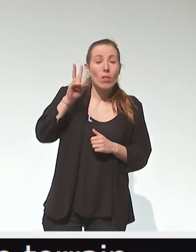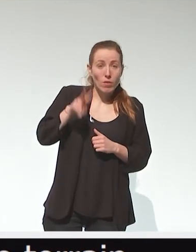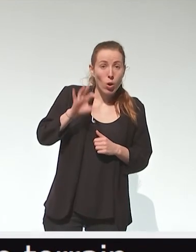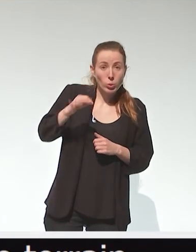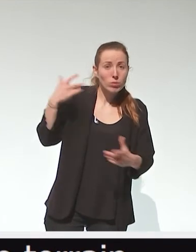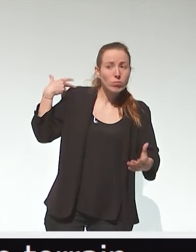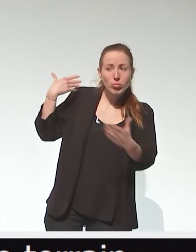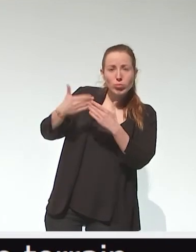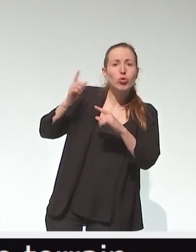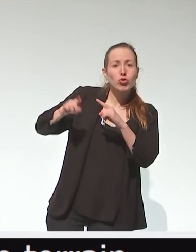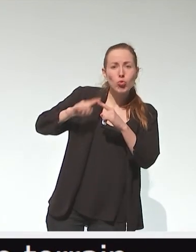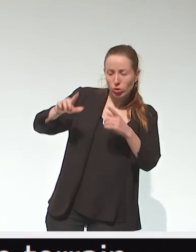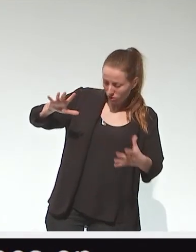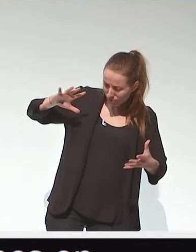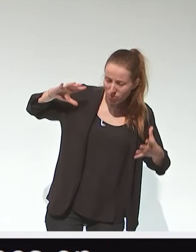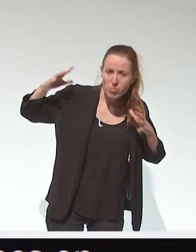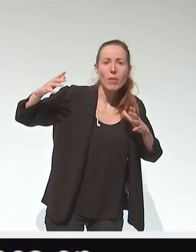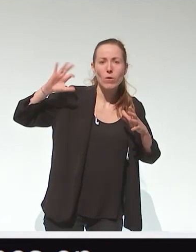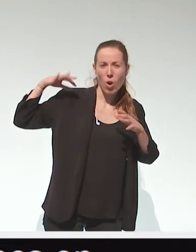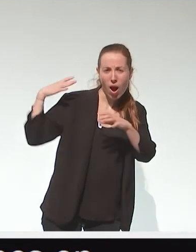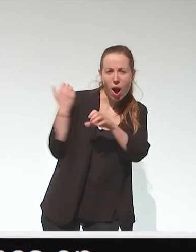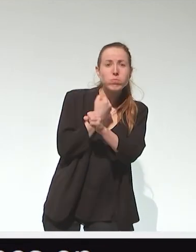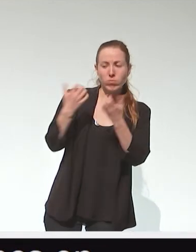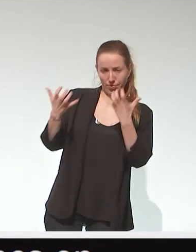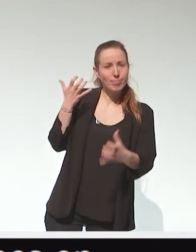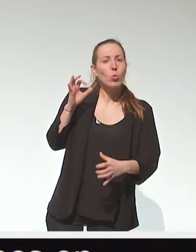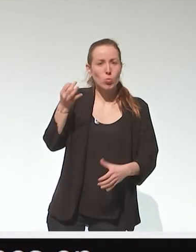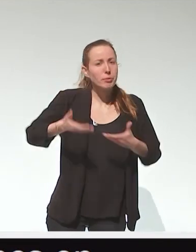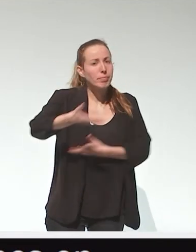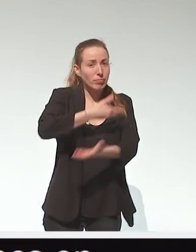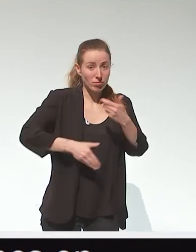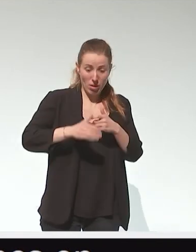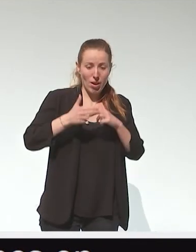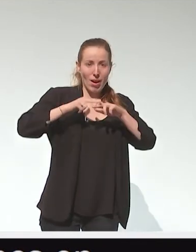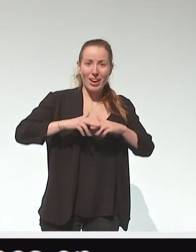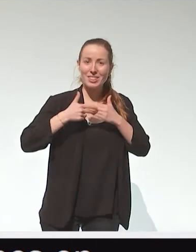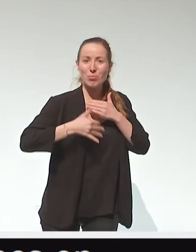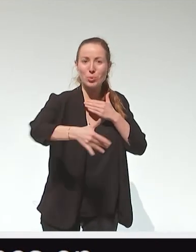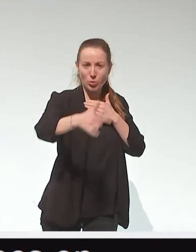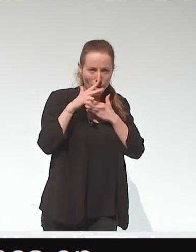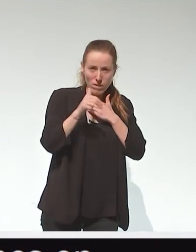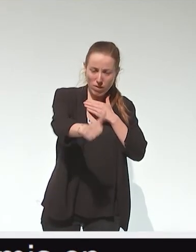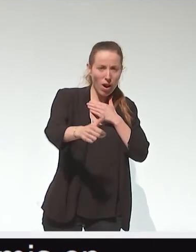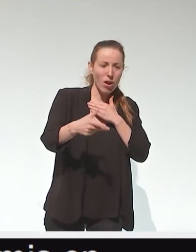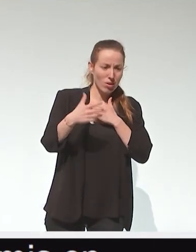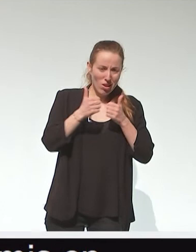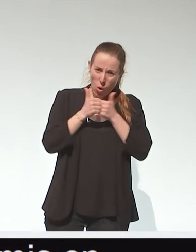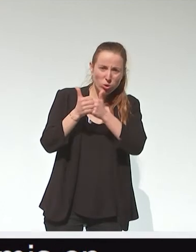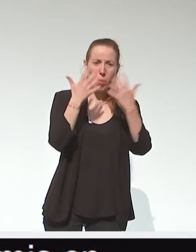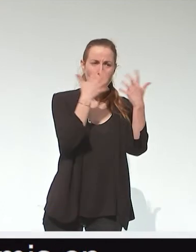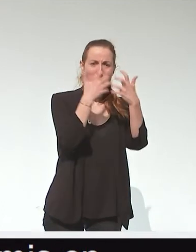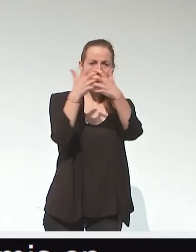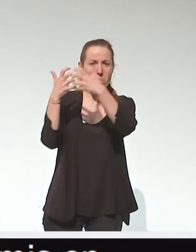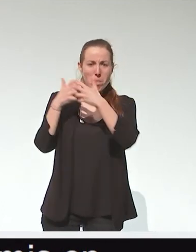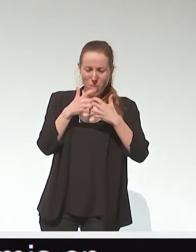We have also exemplified the major advances achieved by the previous strategy and also the next strategy that we will all